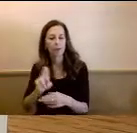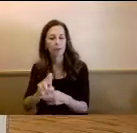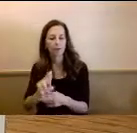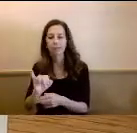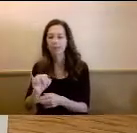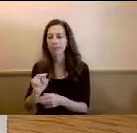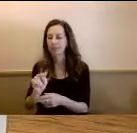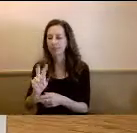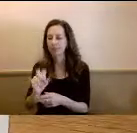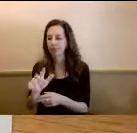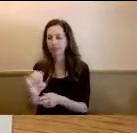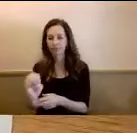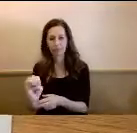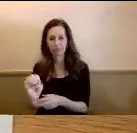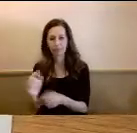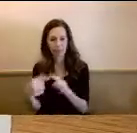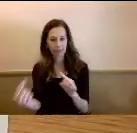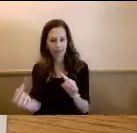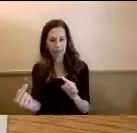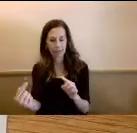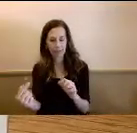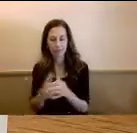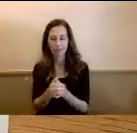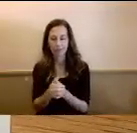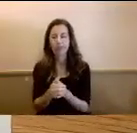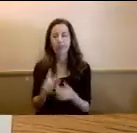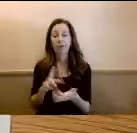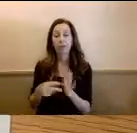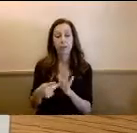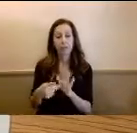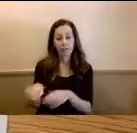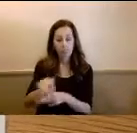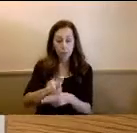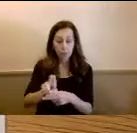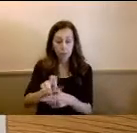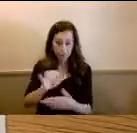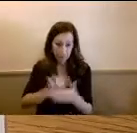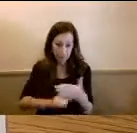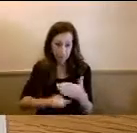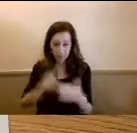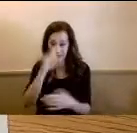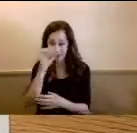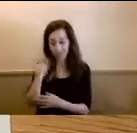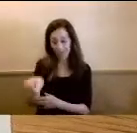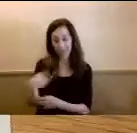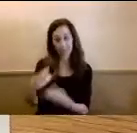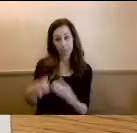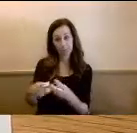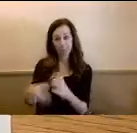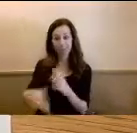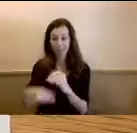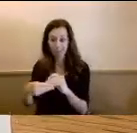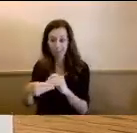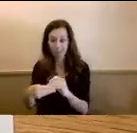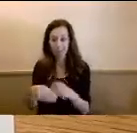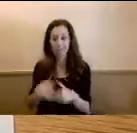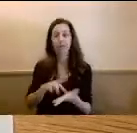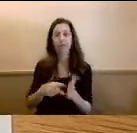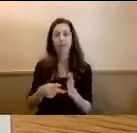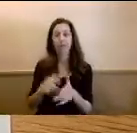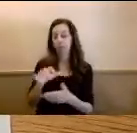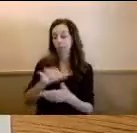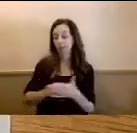inverse. So we're going to use subtraction since we have addition, and we're going to subtract 10